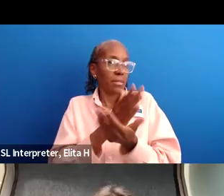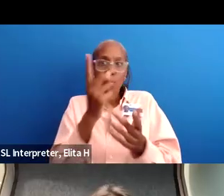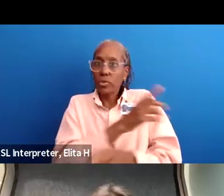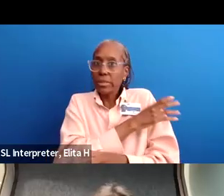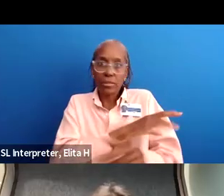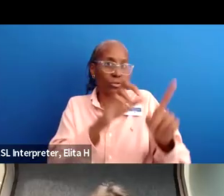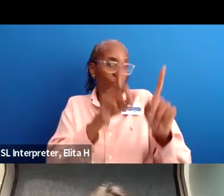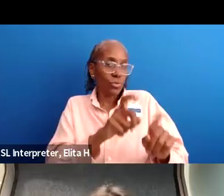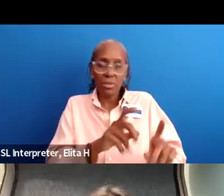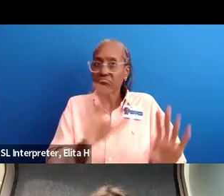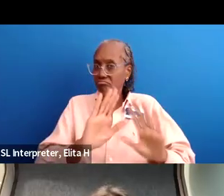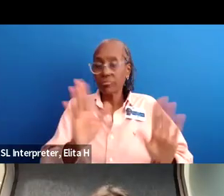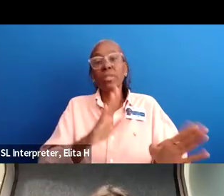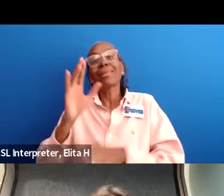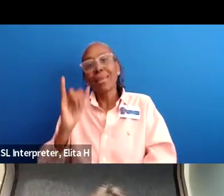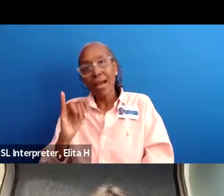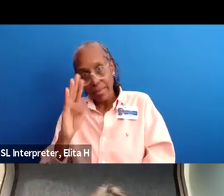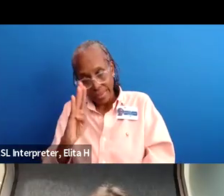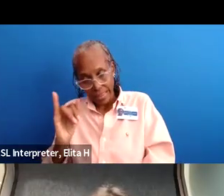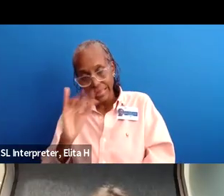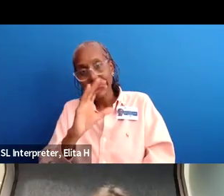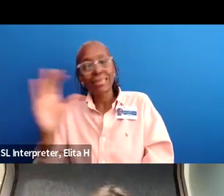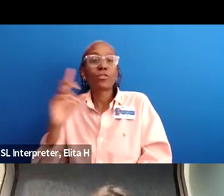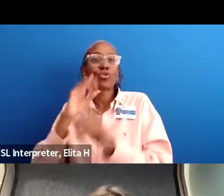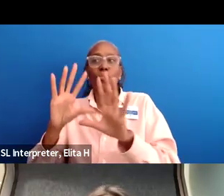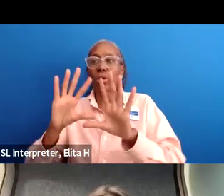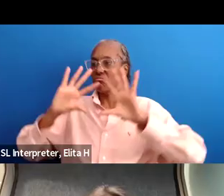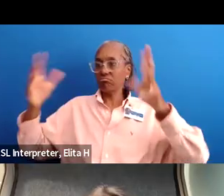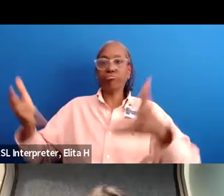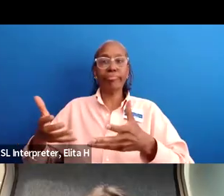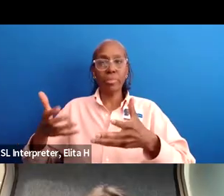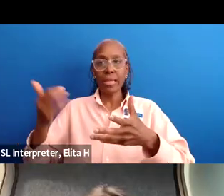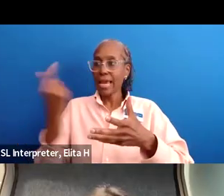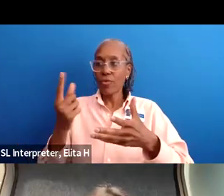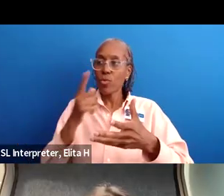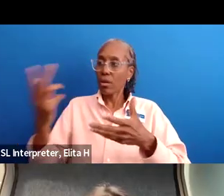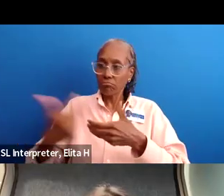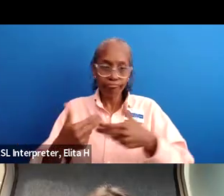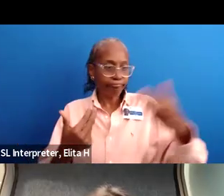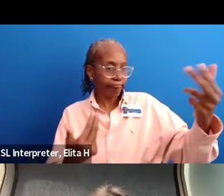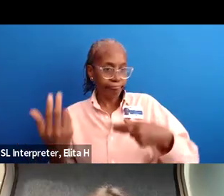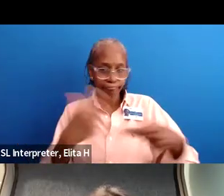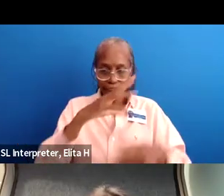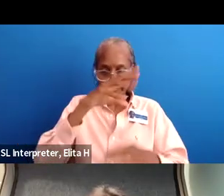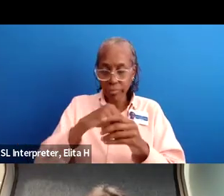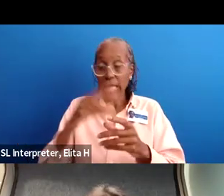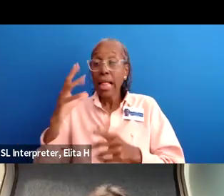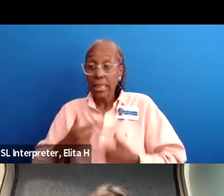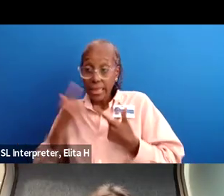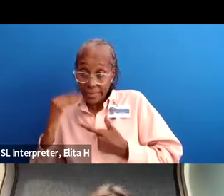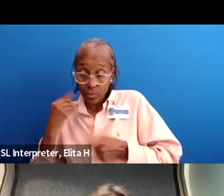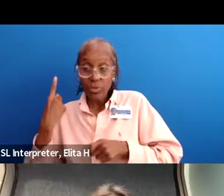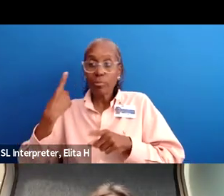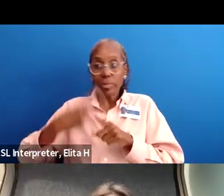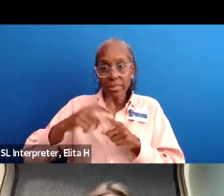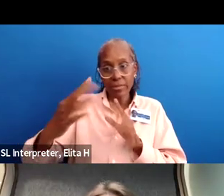trials, and the IBCICC is a really great forum for everyone with lived experience and beyond to include